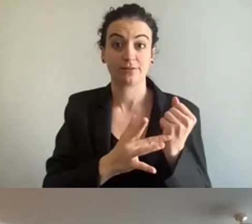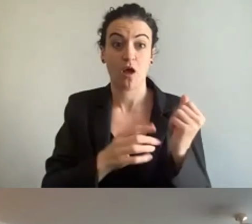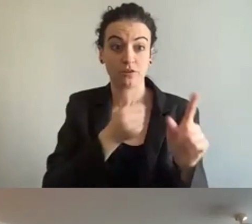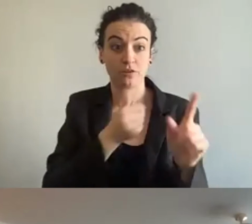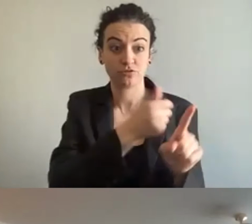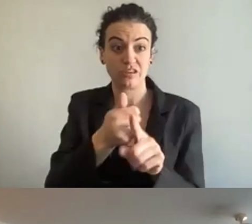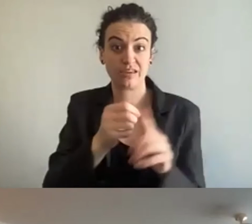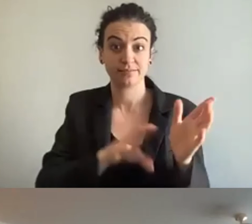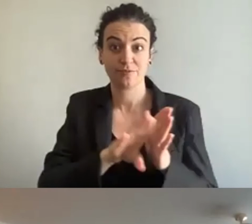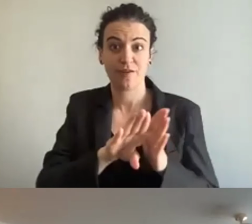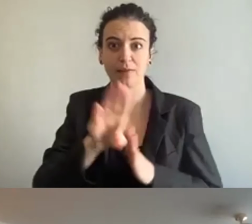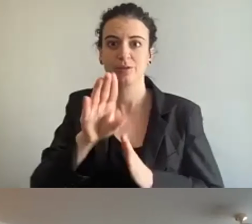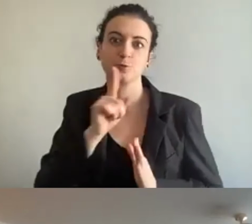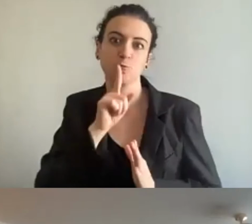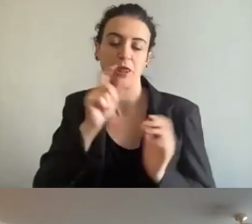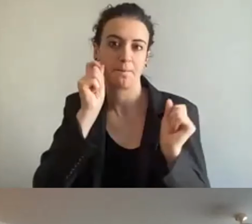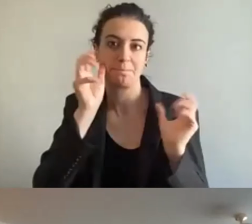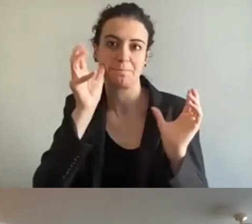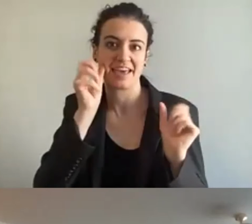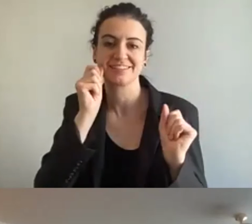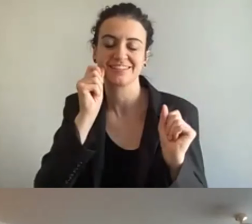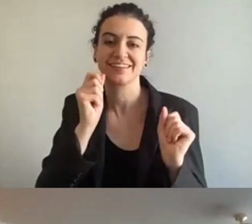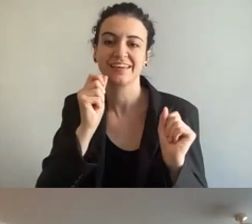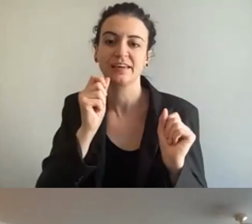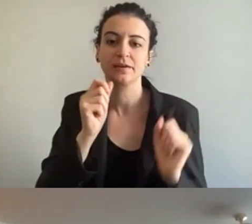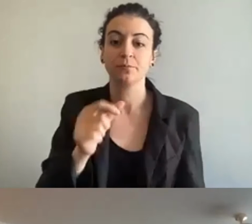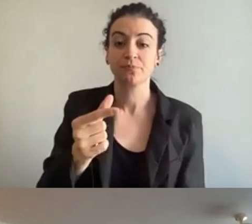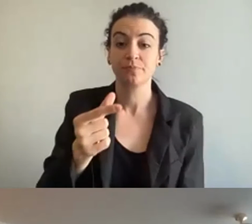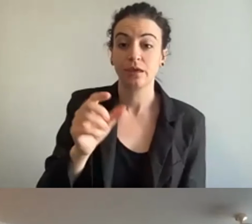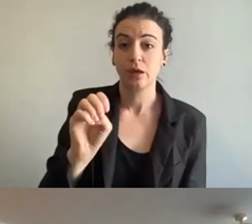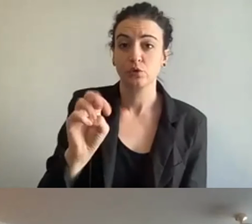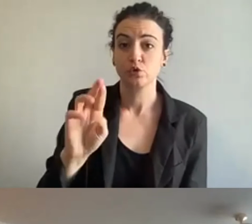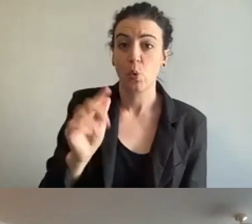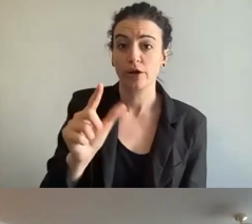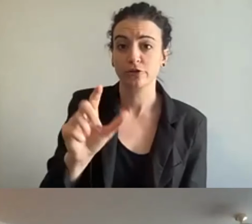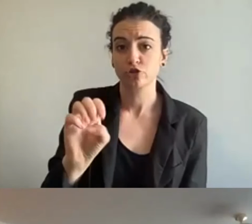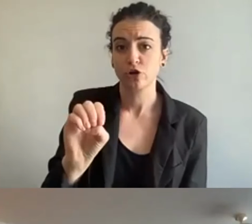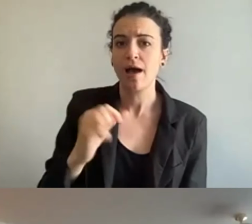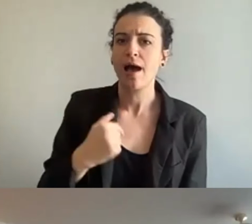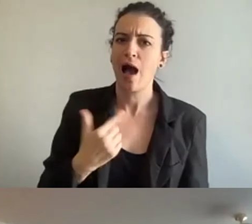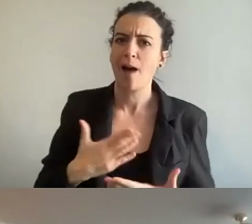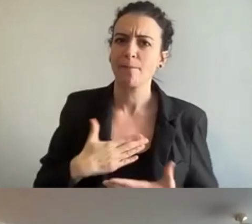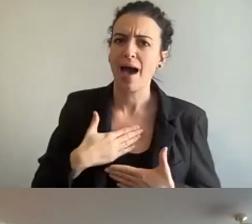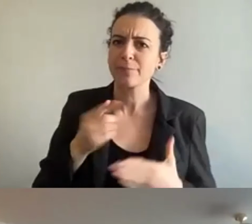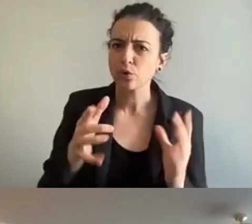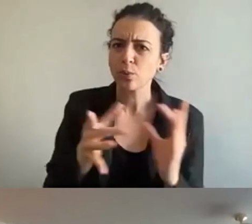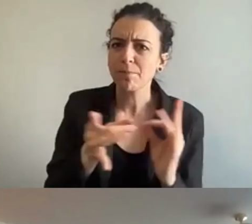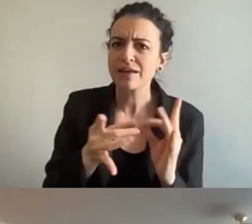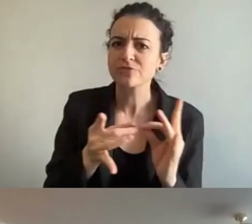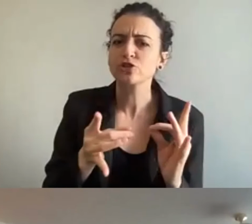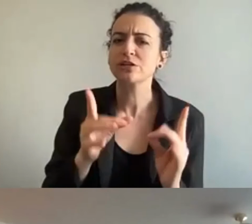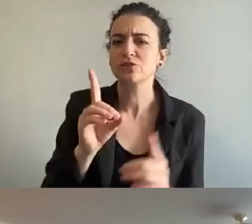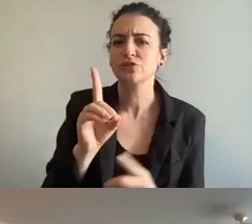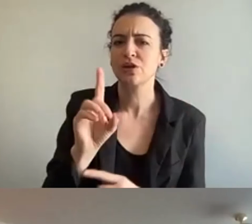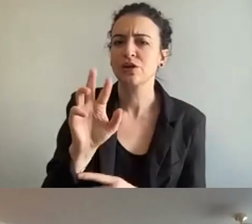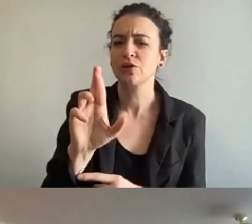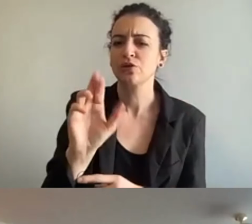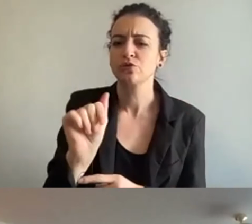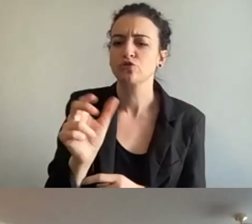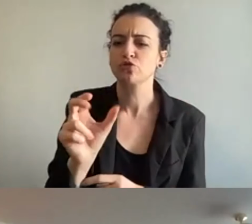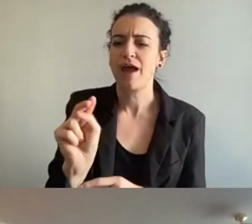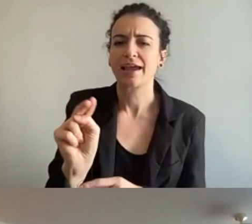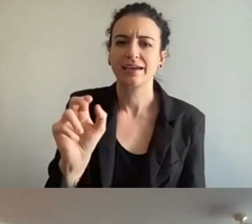one. Yeah, I'm glad that you mentioned things like Dragon Naturally Speaking, which is really a mature technology. It's been